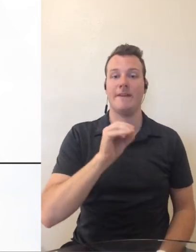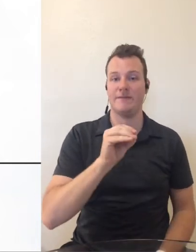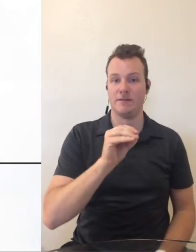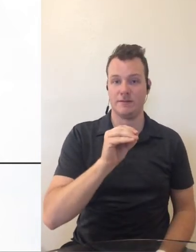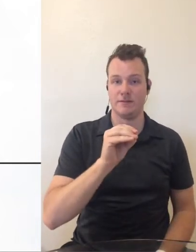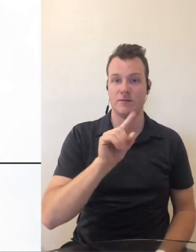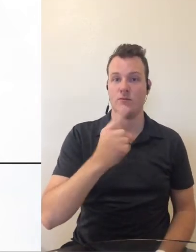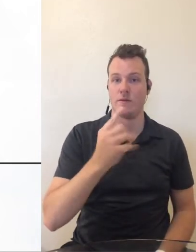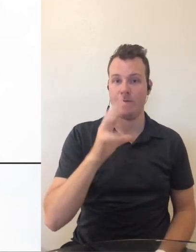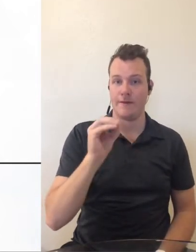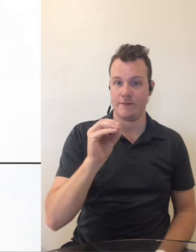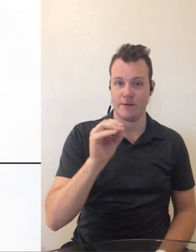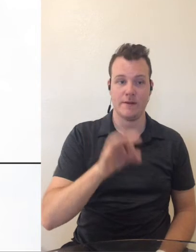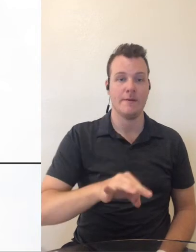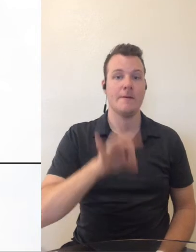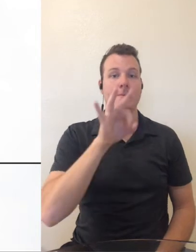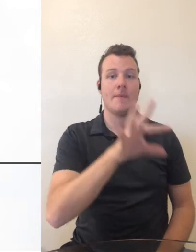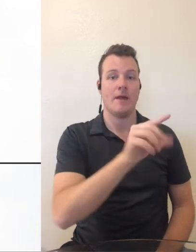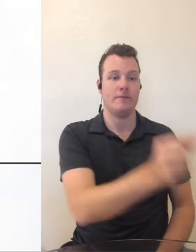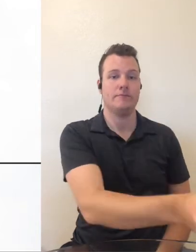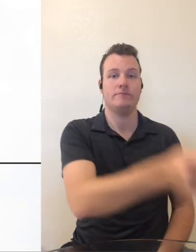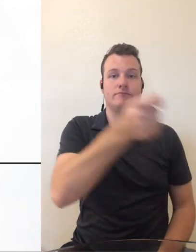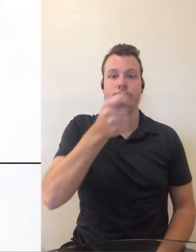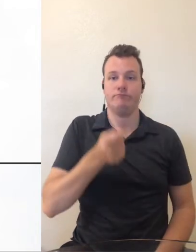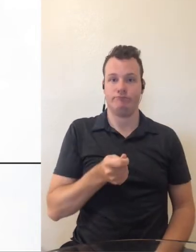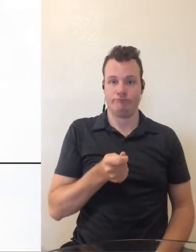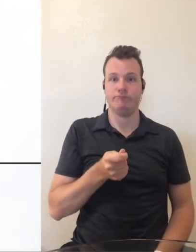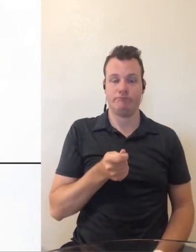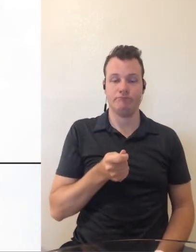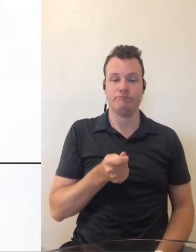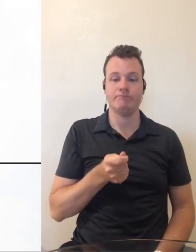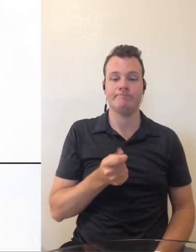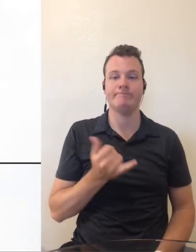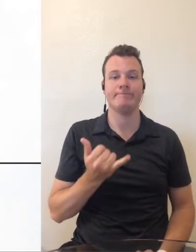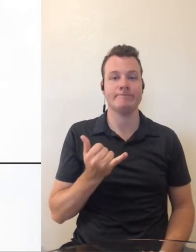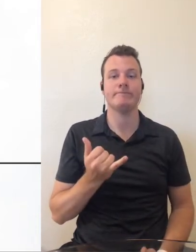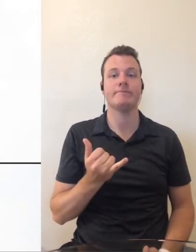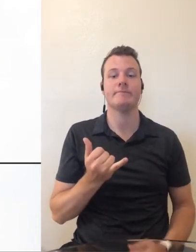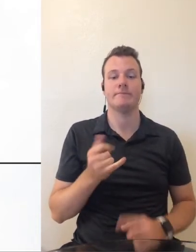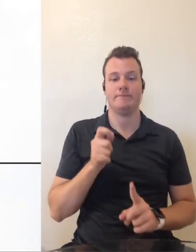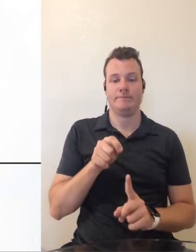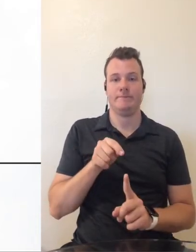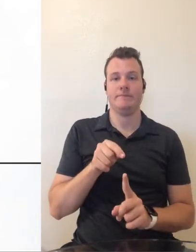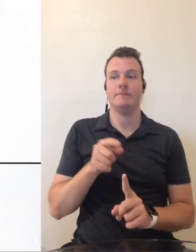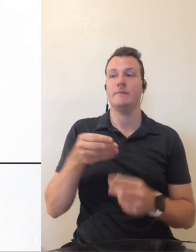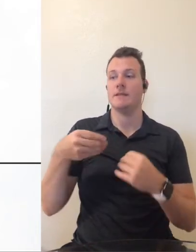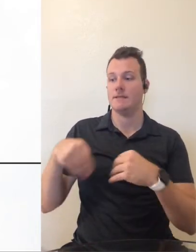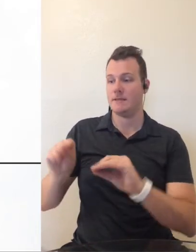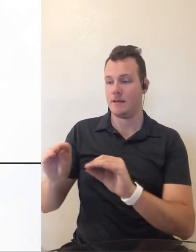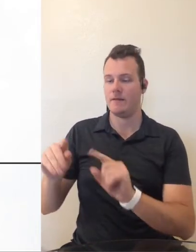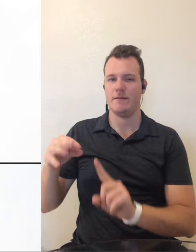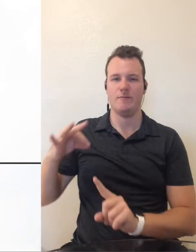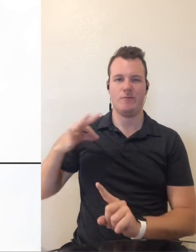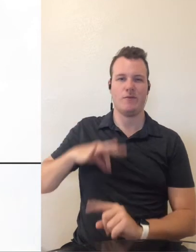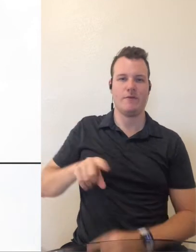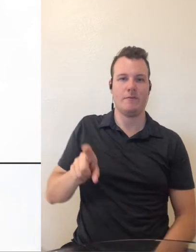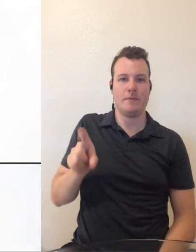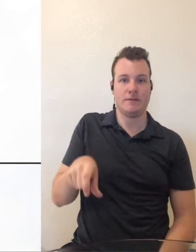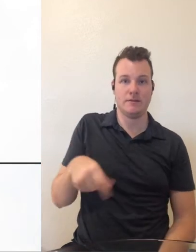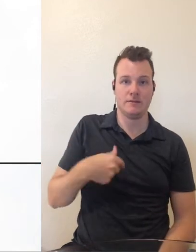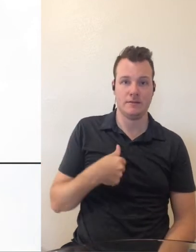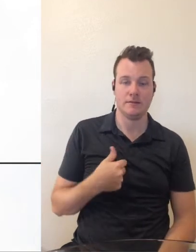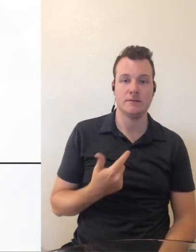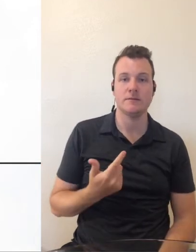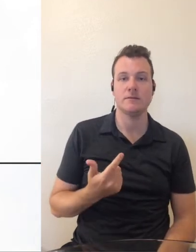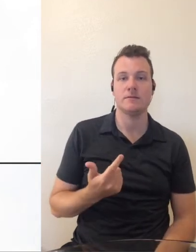$1.50 directly from the manufacturer. So that's my wholesale cost. Now I need to turn around and make a profit on this.